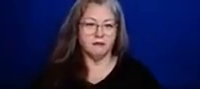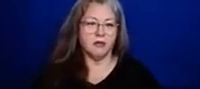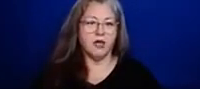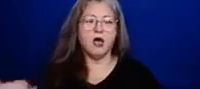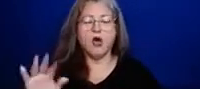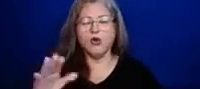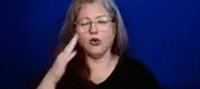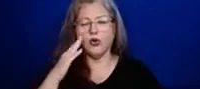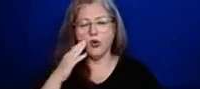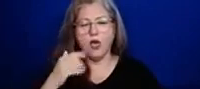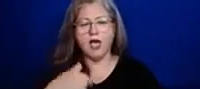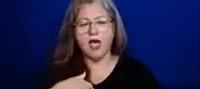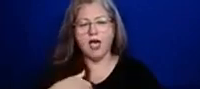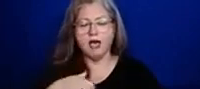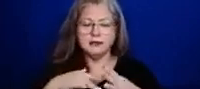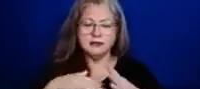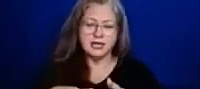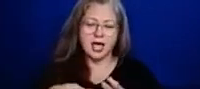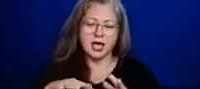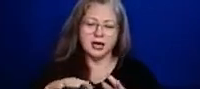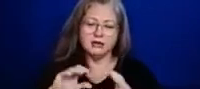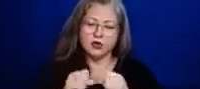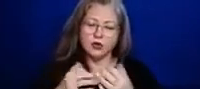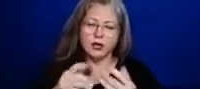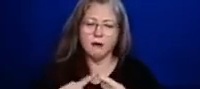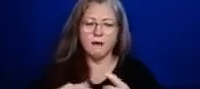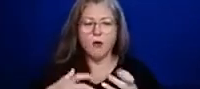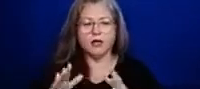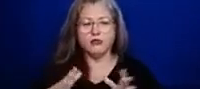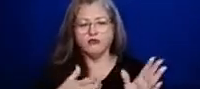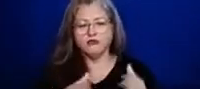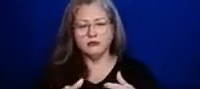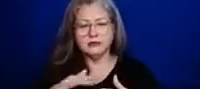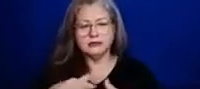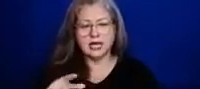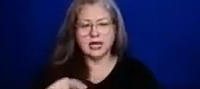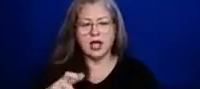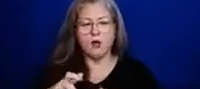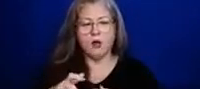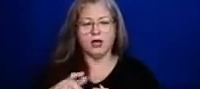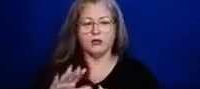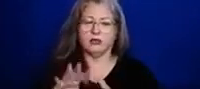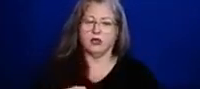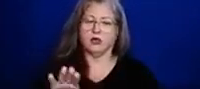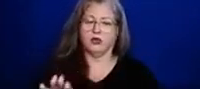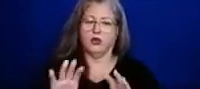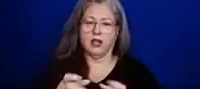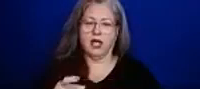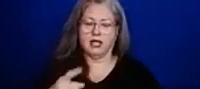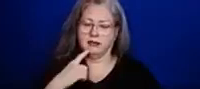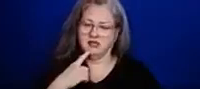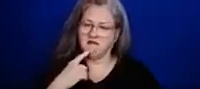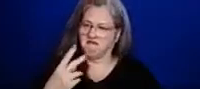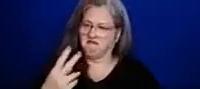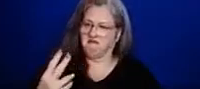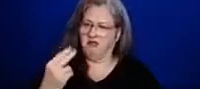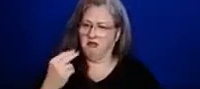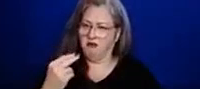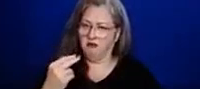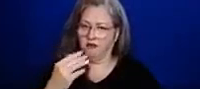you know what, I'm in sociology, but I'm starting this to study here and I want to be in your workshop. He was confused, like,